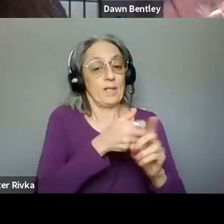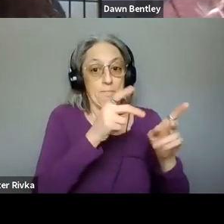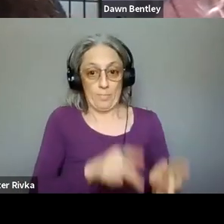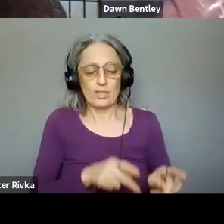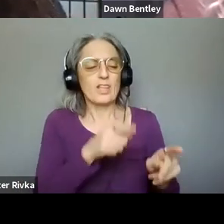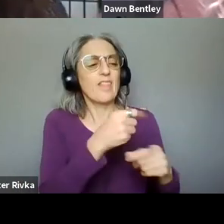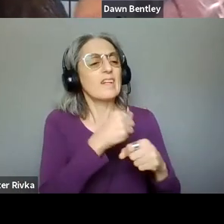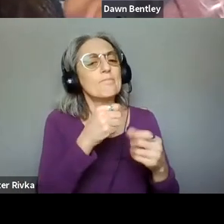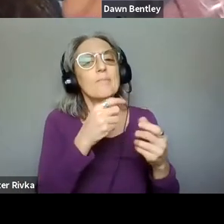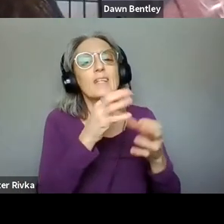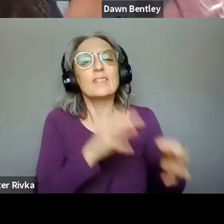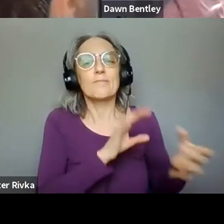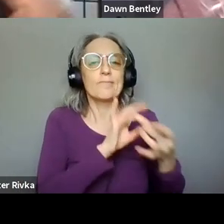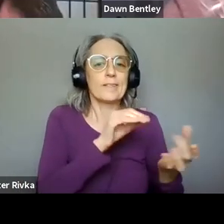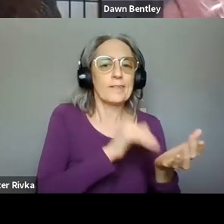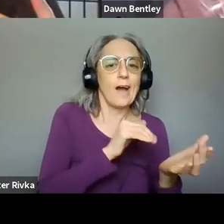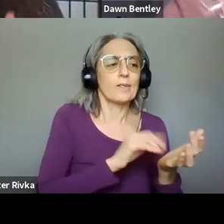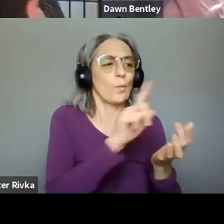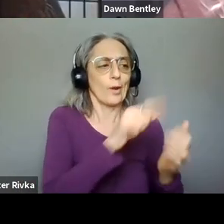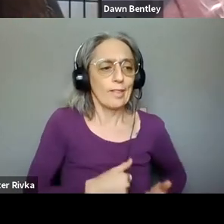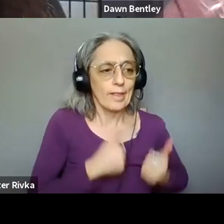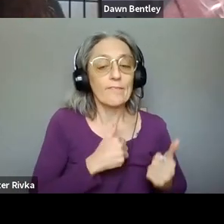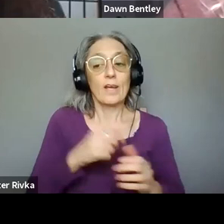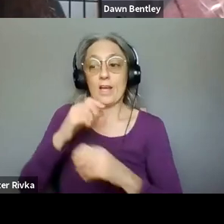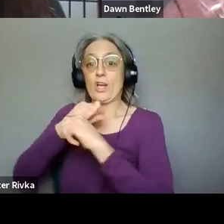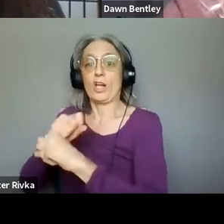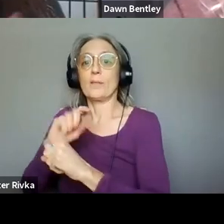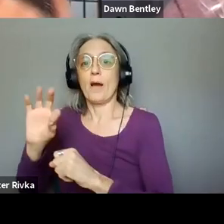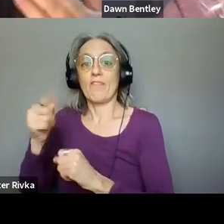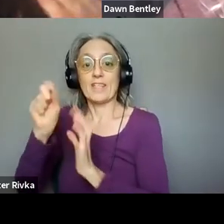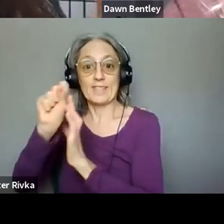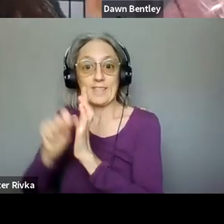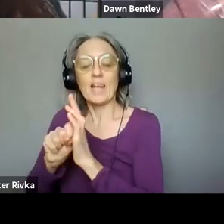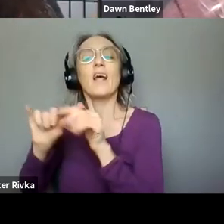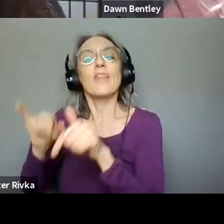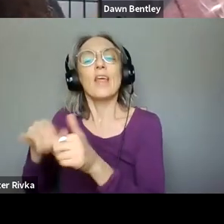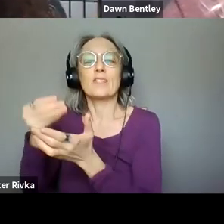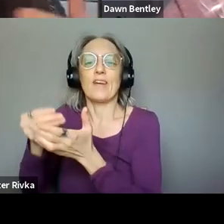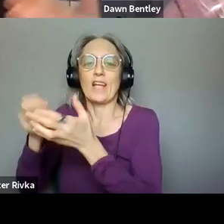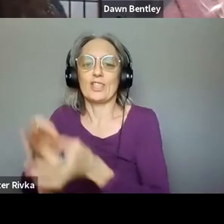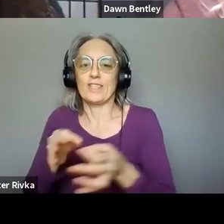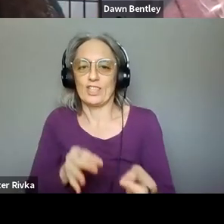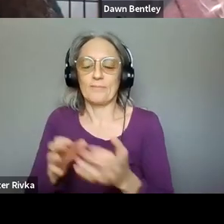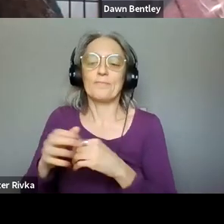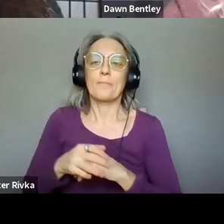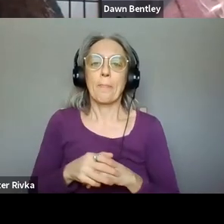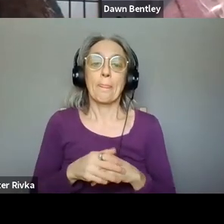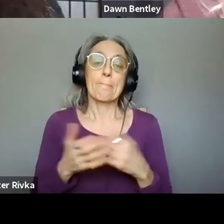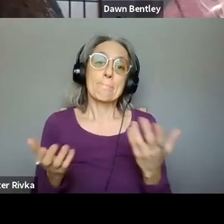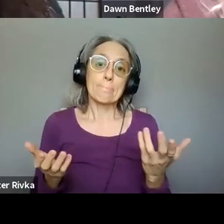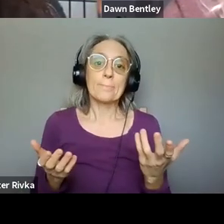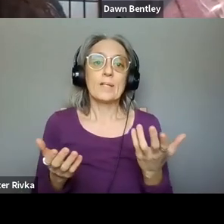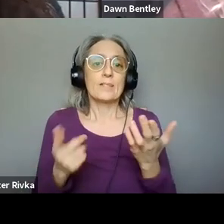lives, that sort of thing. Guardianship of the estate is making financial and benefits decisions. So it is not uncommon for there to only be a guardianship